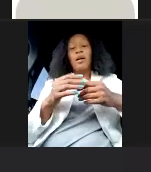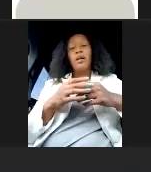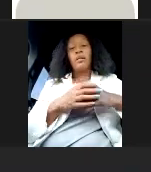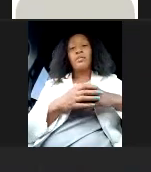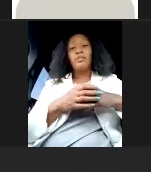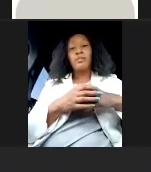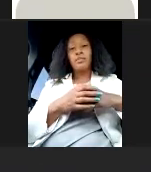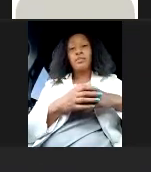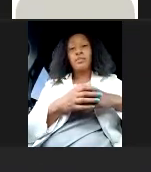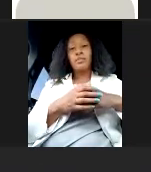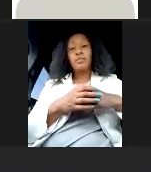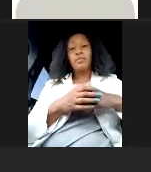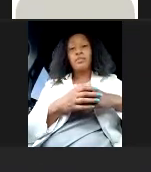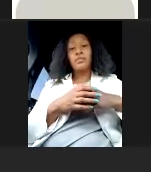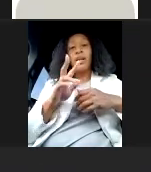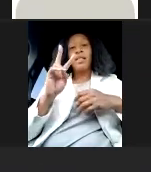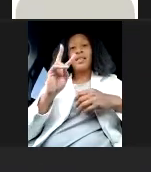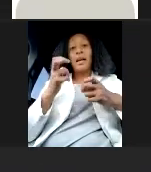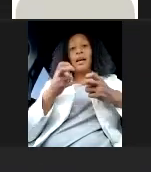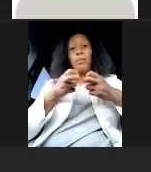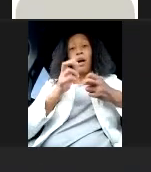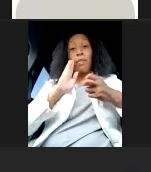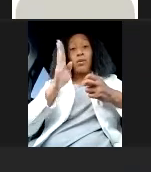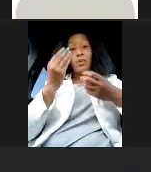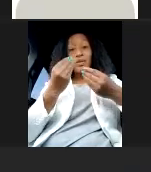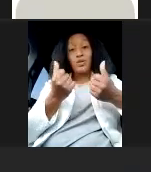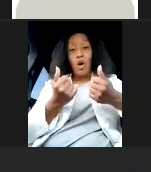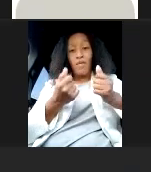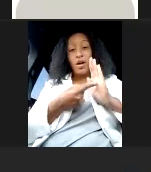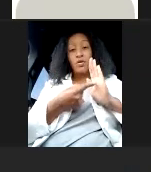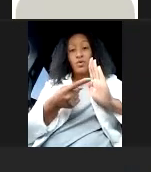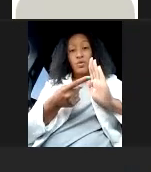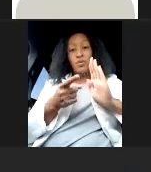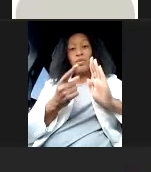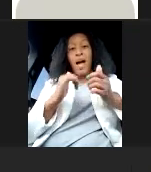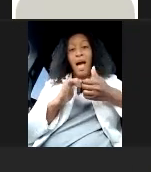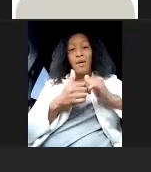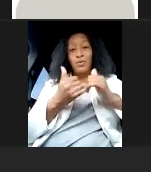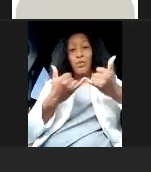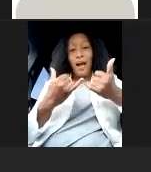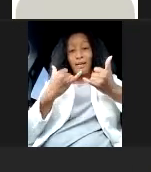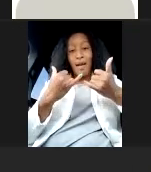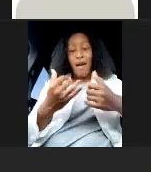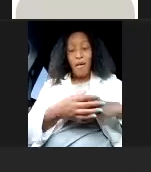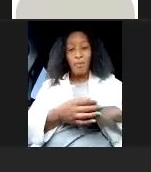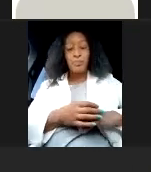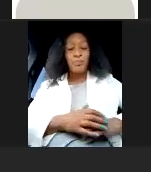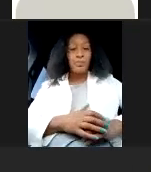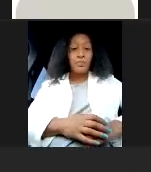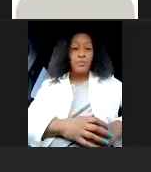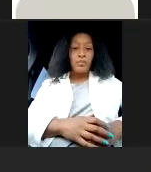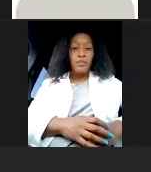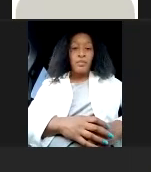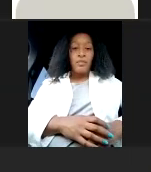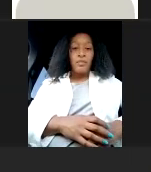gonna solve the second one here. Let's see. Find density. Yeah, this one here. The